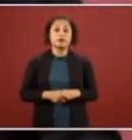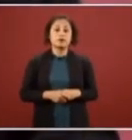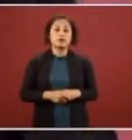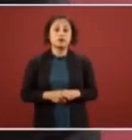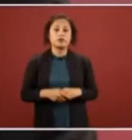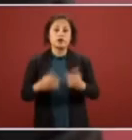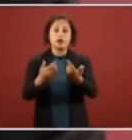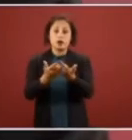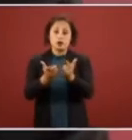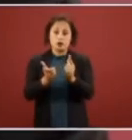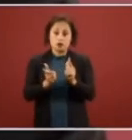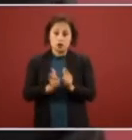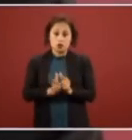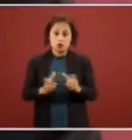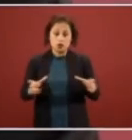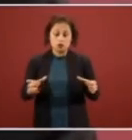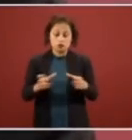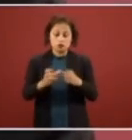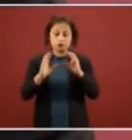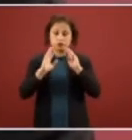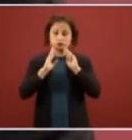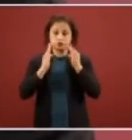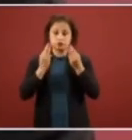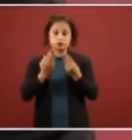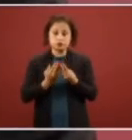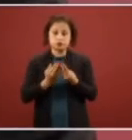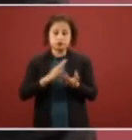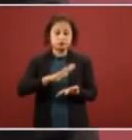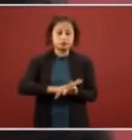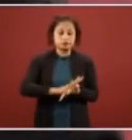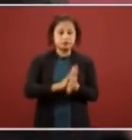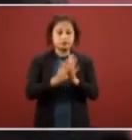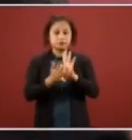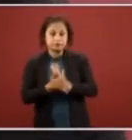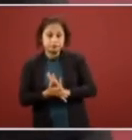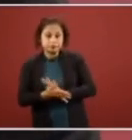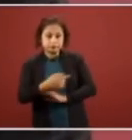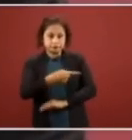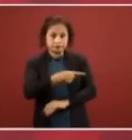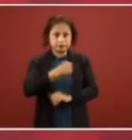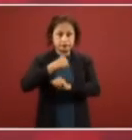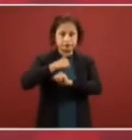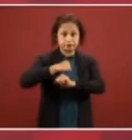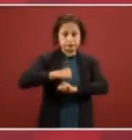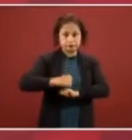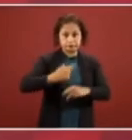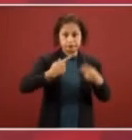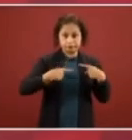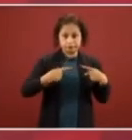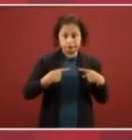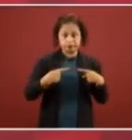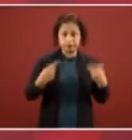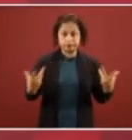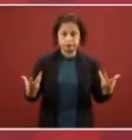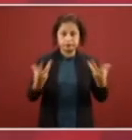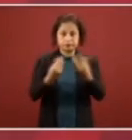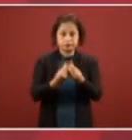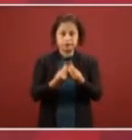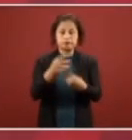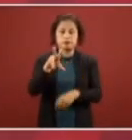el contubernio, or commingling entre delincuencia y autoridades. Between delinquency and authority.